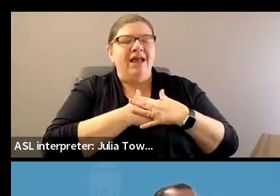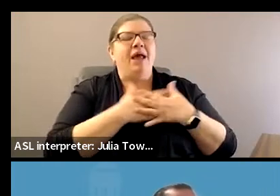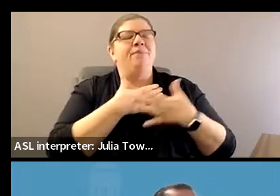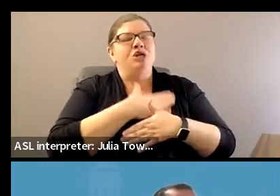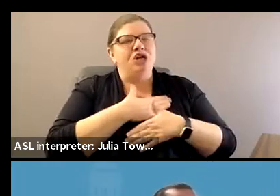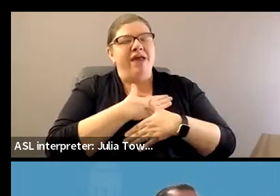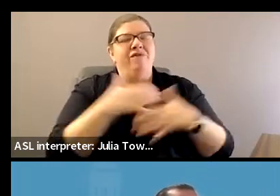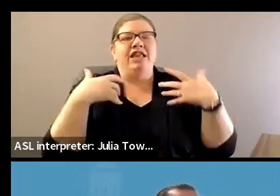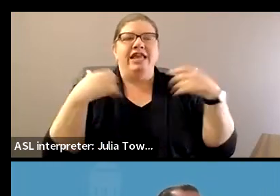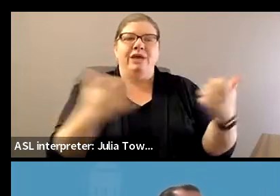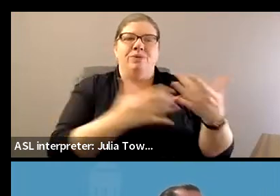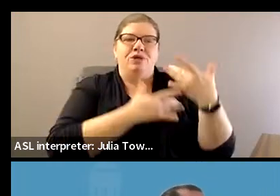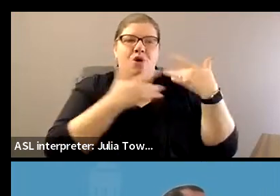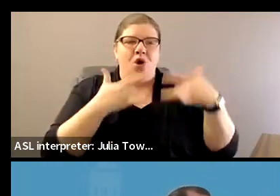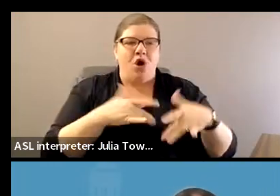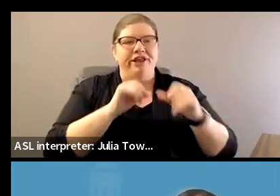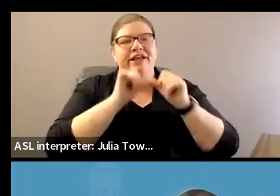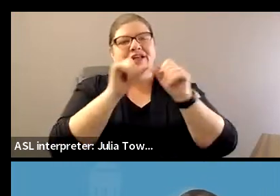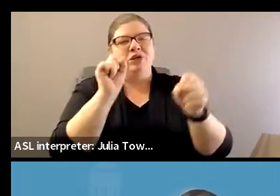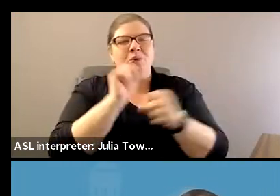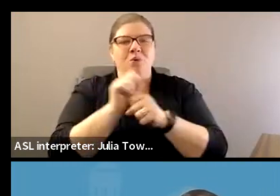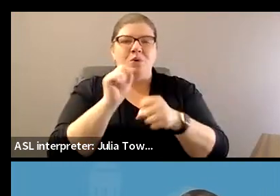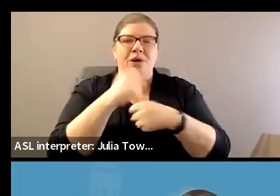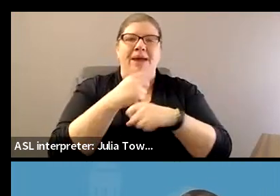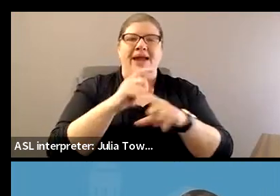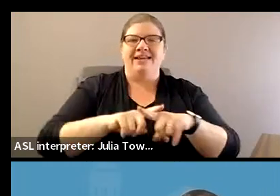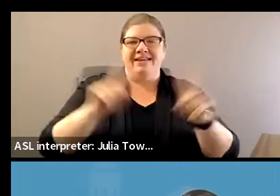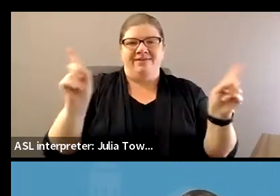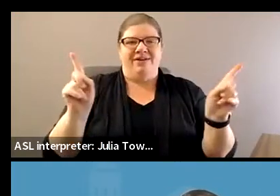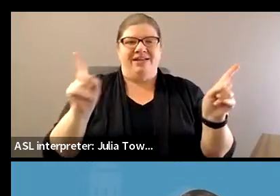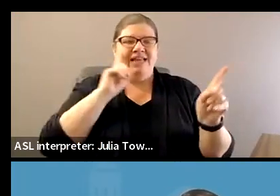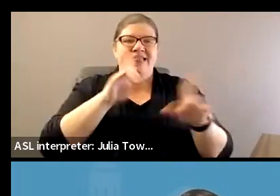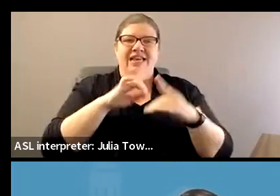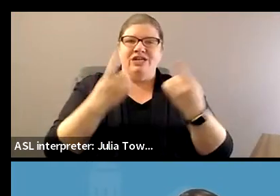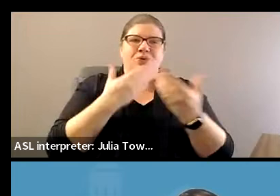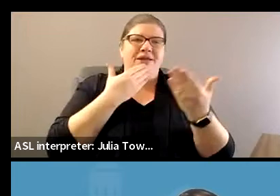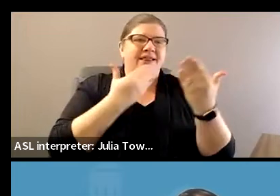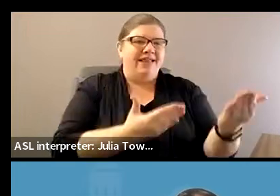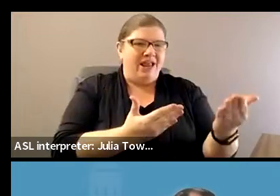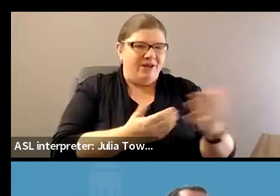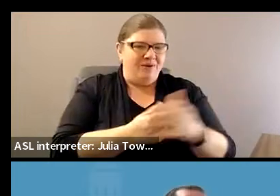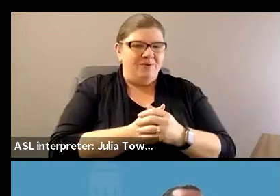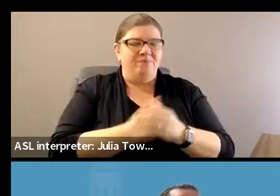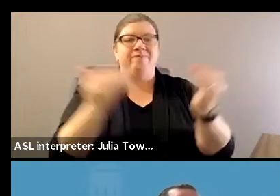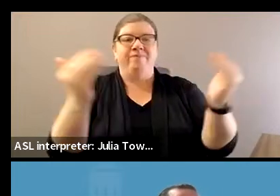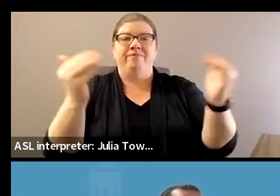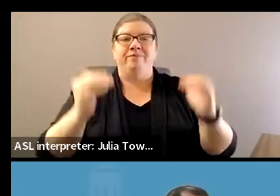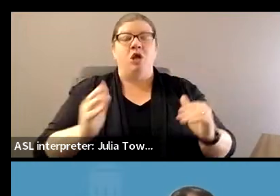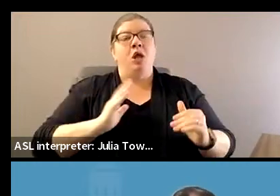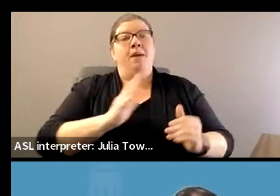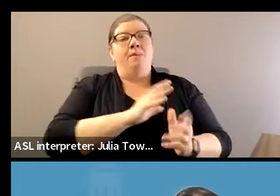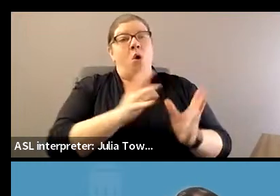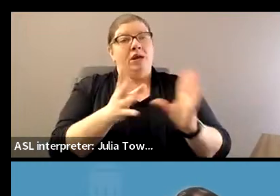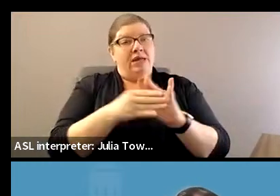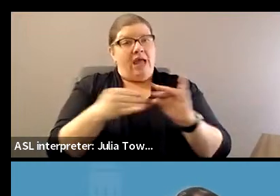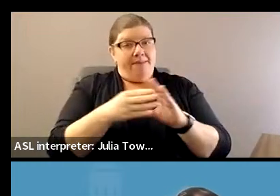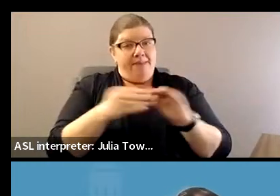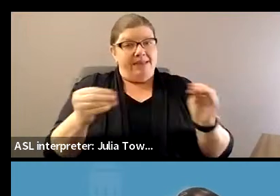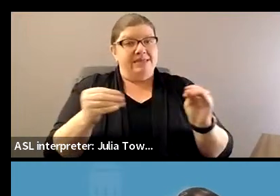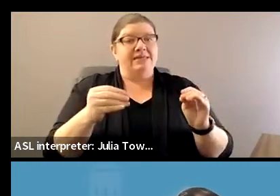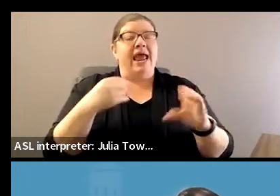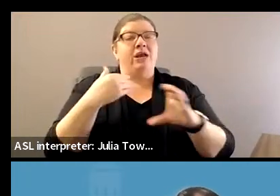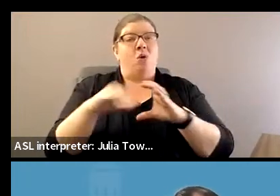of the Heart. Thank you for your continued work to making a difference in our district. So next we'll move to board comments and